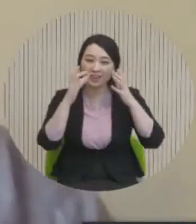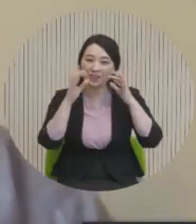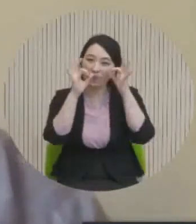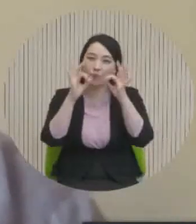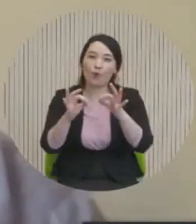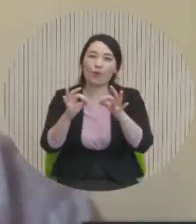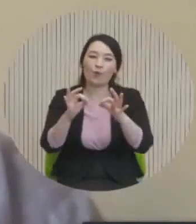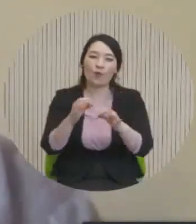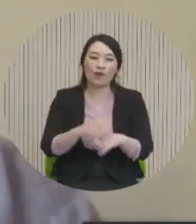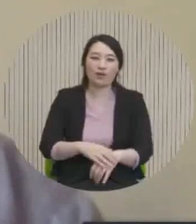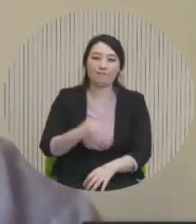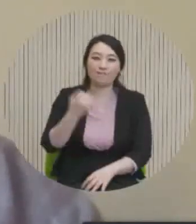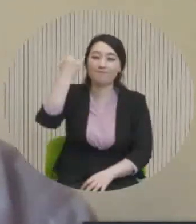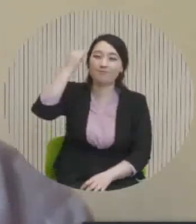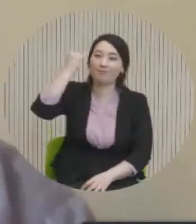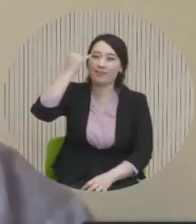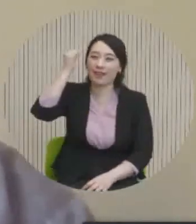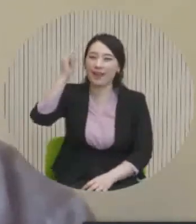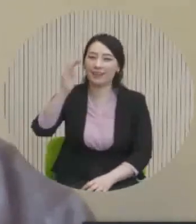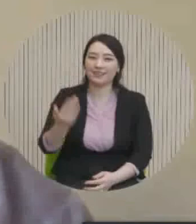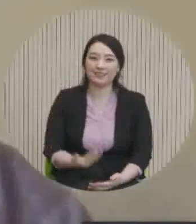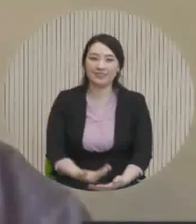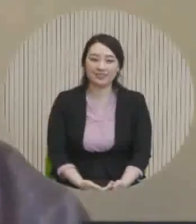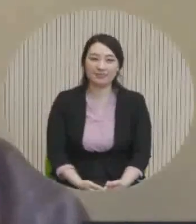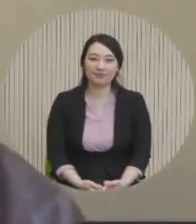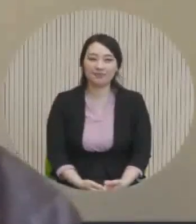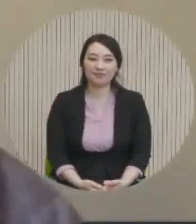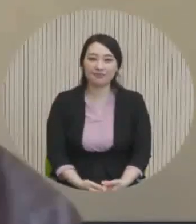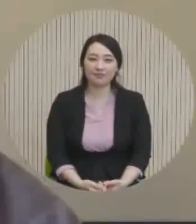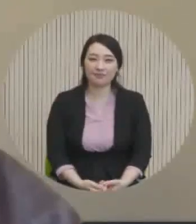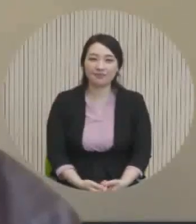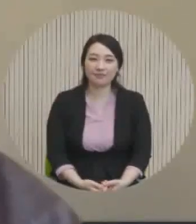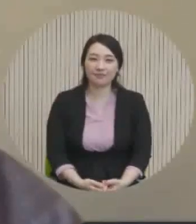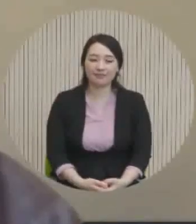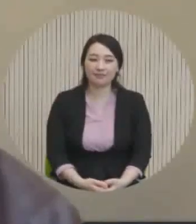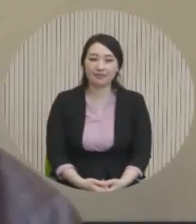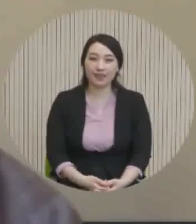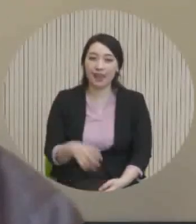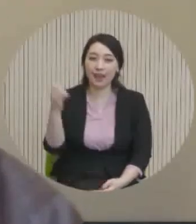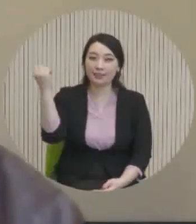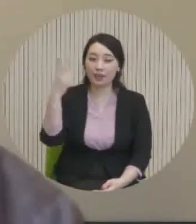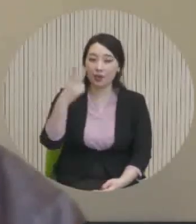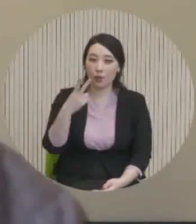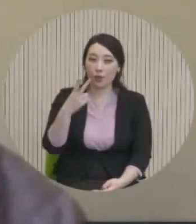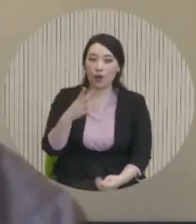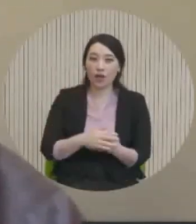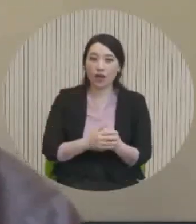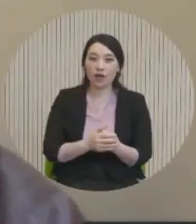And among these 13 libraries, of course, everyone has their own ideas,